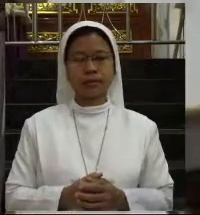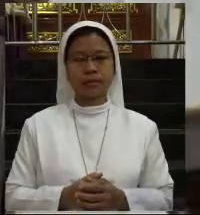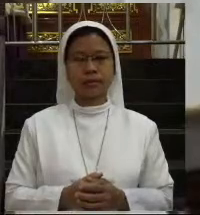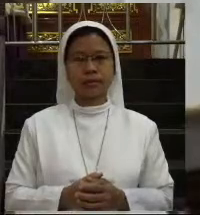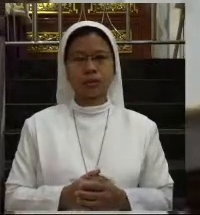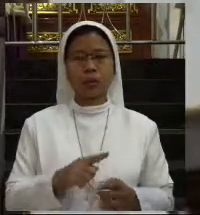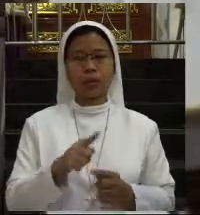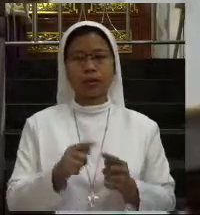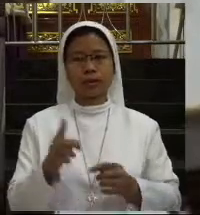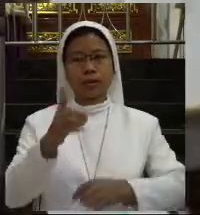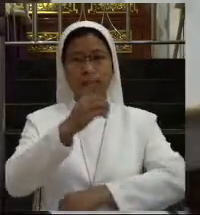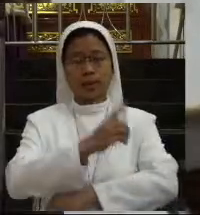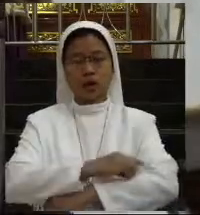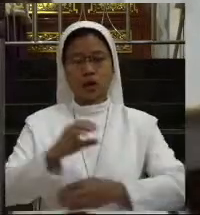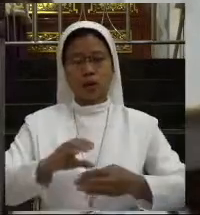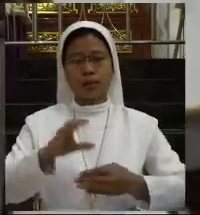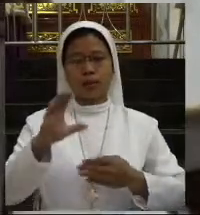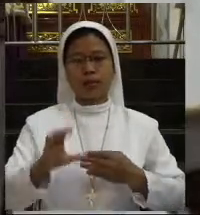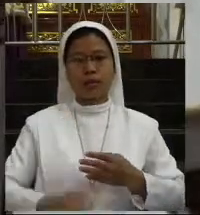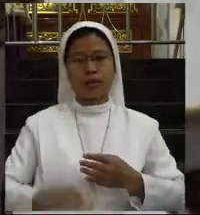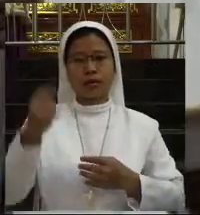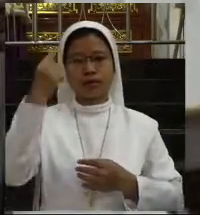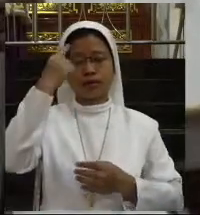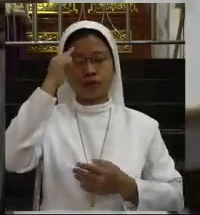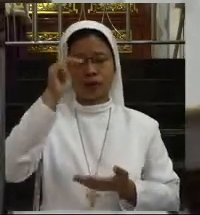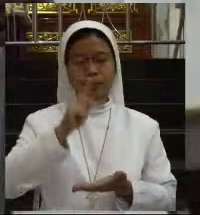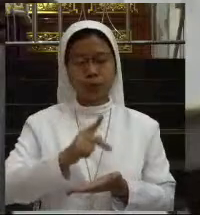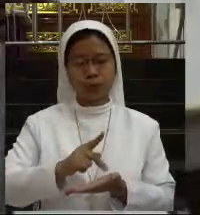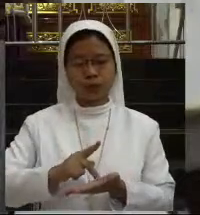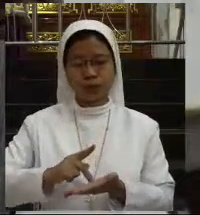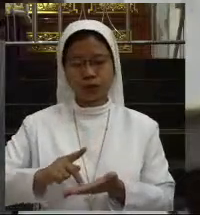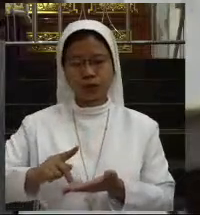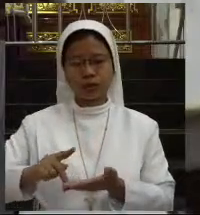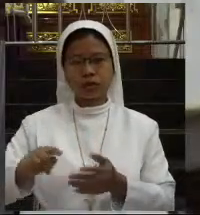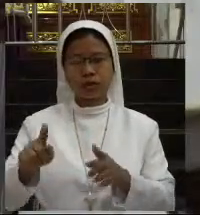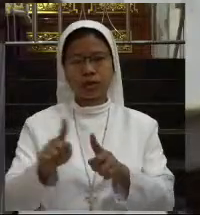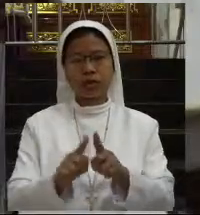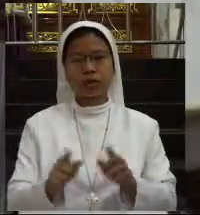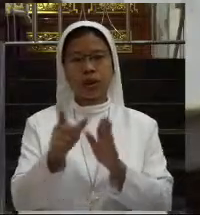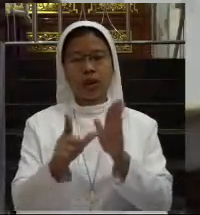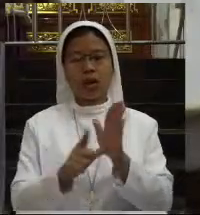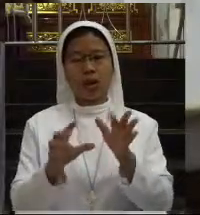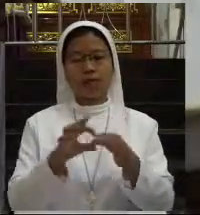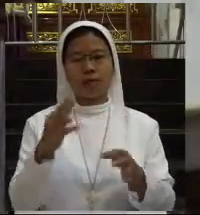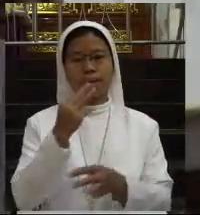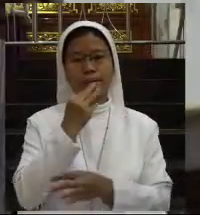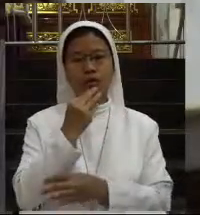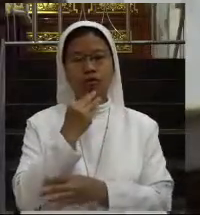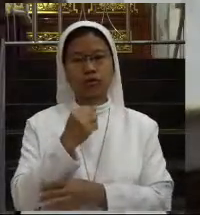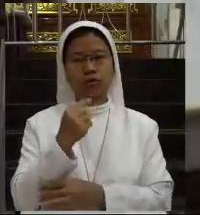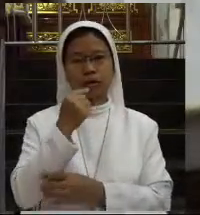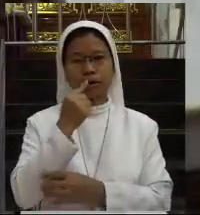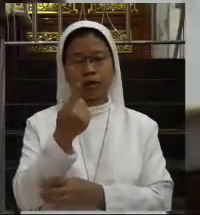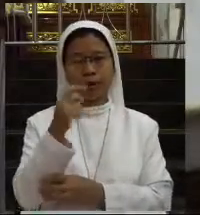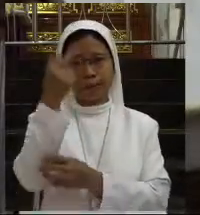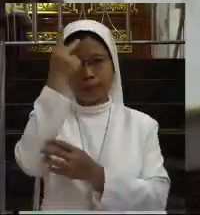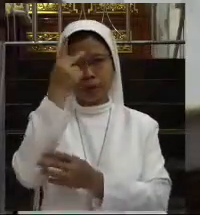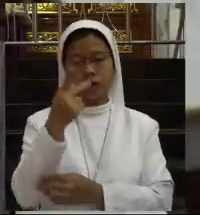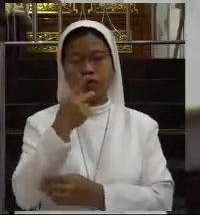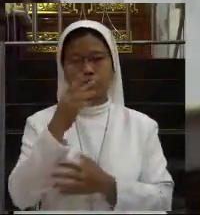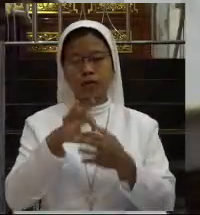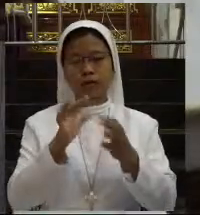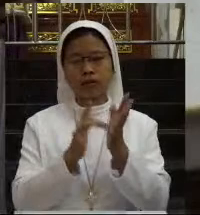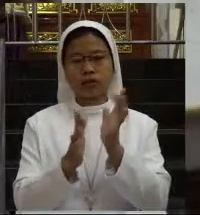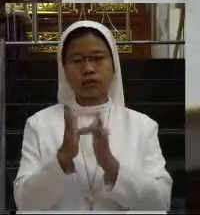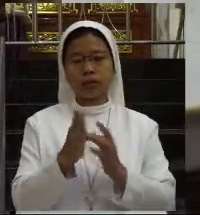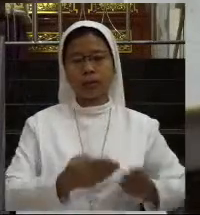When the days were completed for their purification according to the law of Moses, the parents of Jesus took him